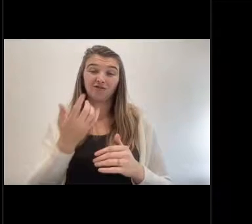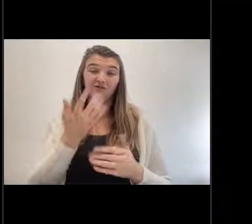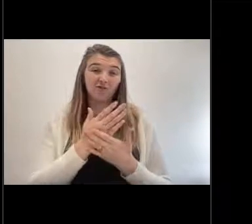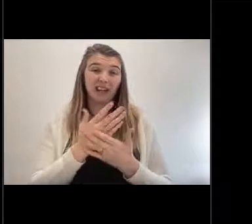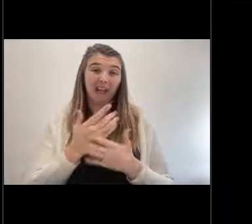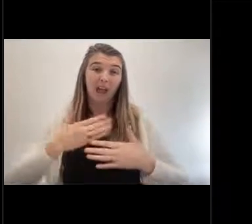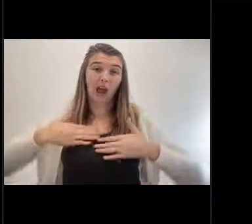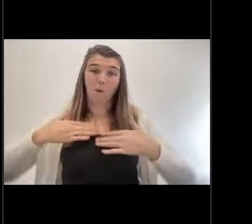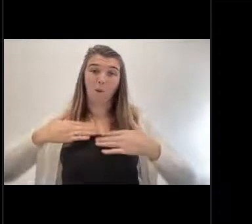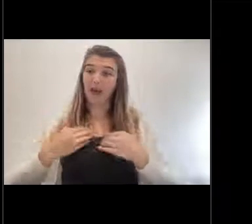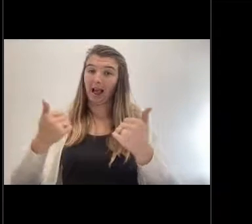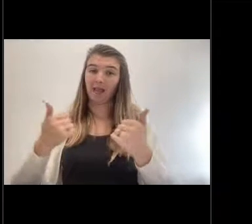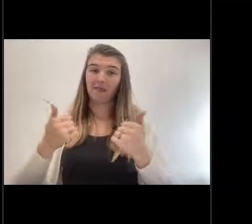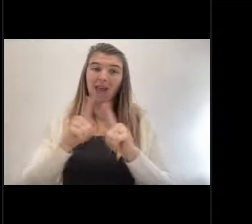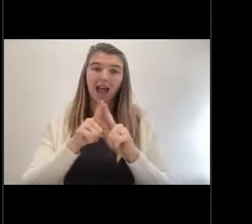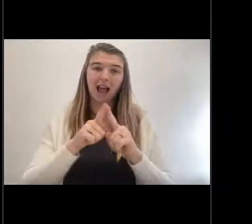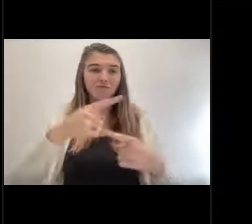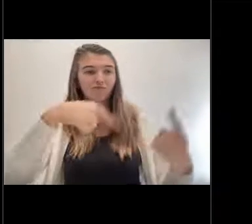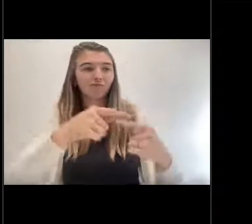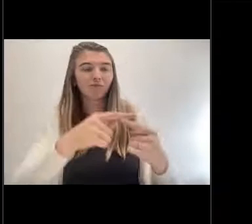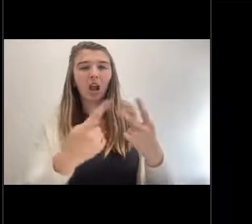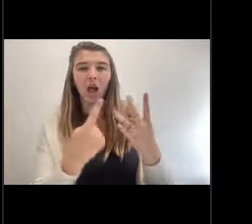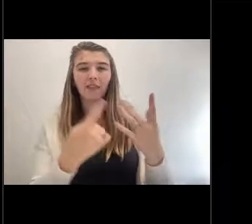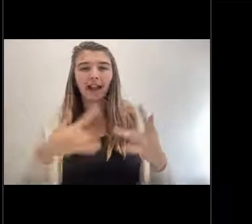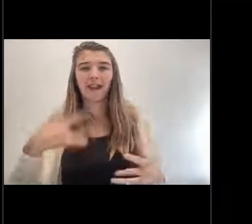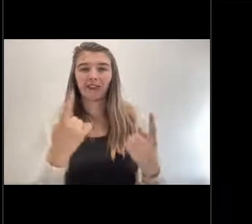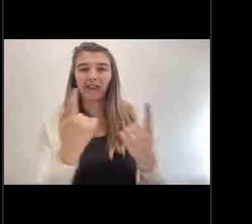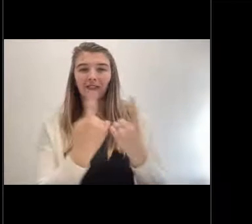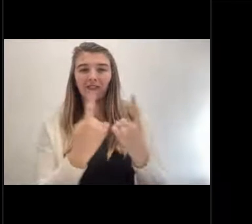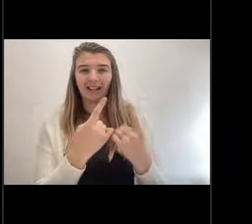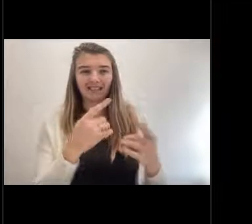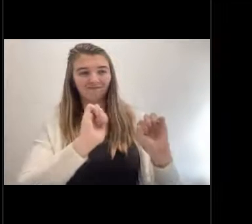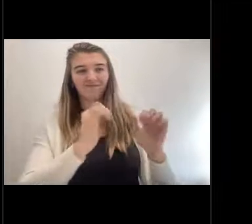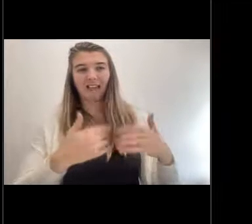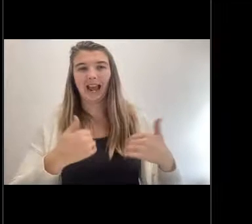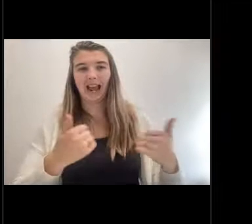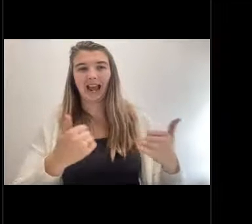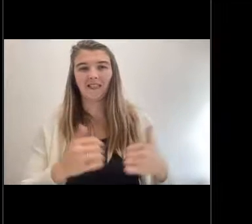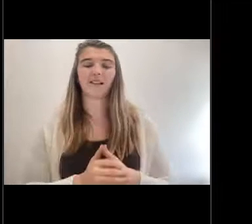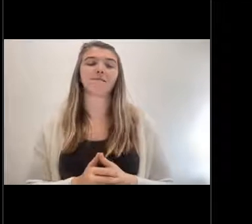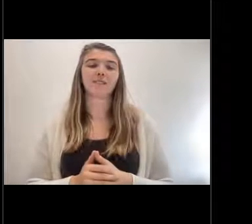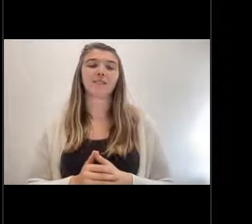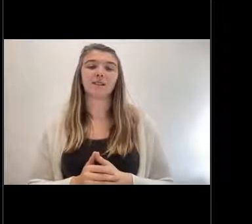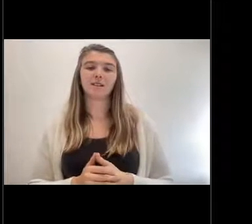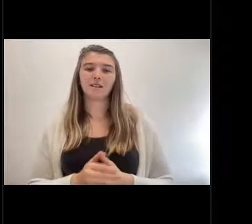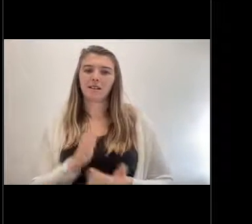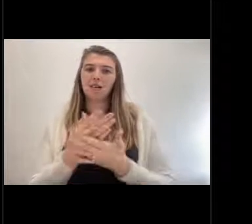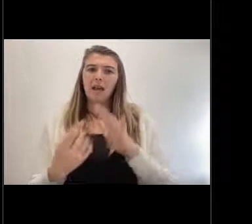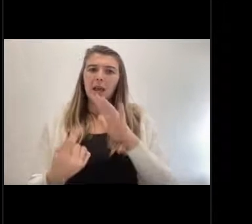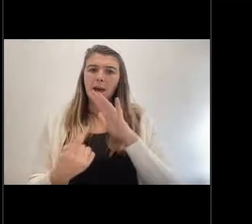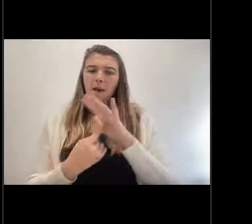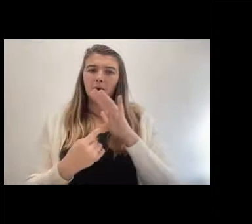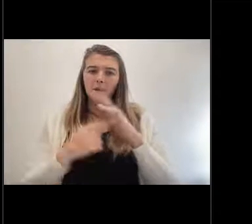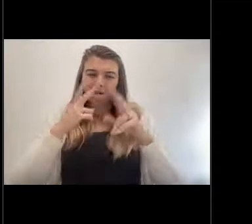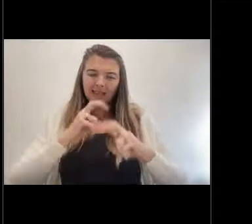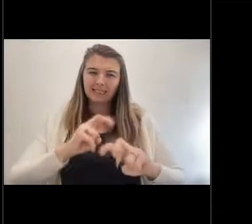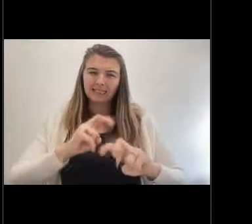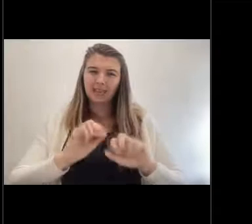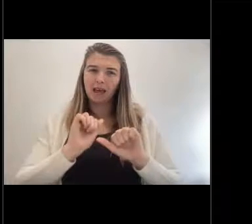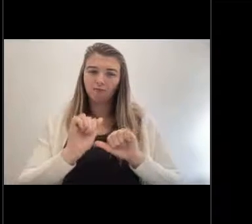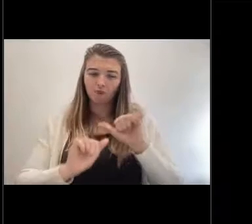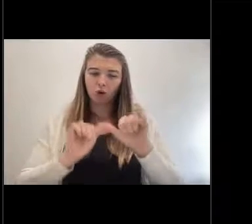there. So despite the difficulty of detecting those microplastics, it's very important to investigate their presence, and not also the presence